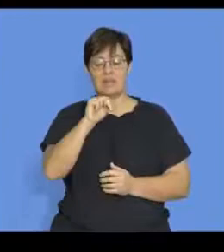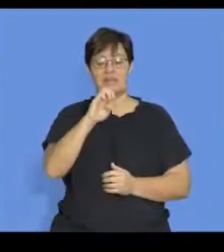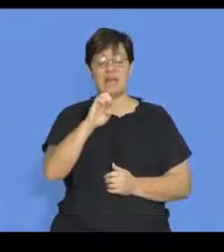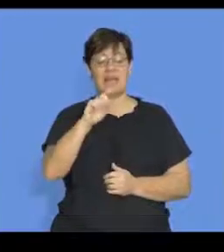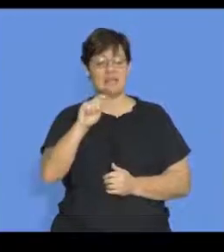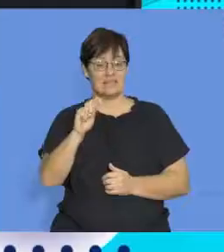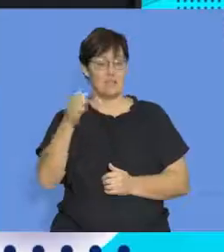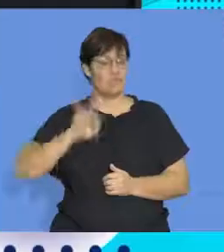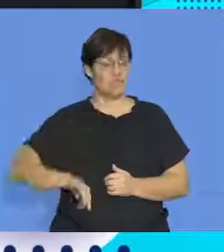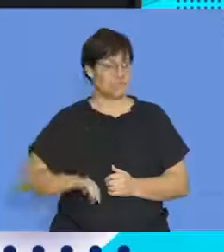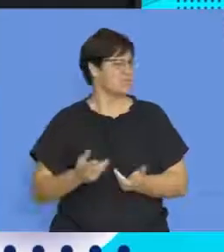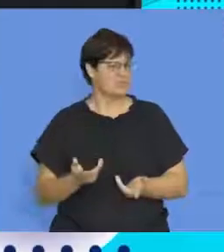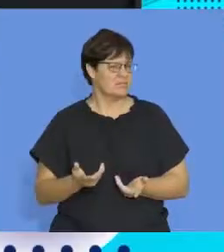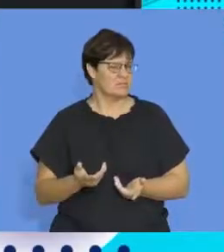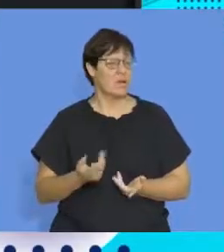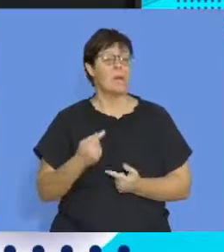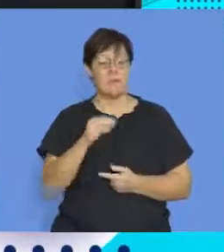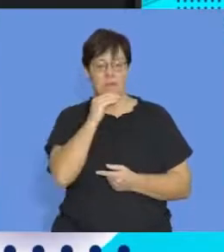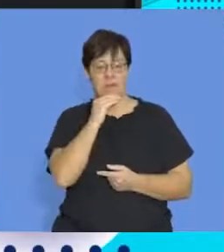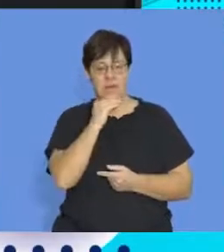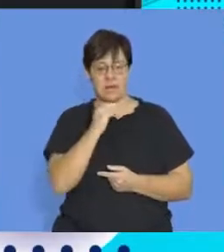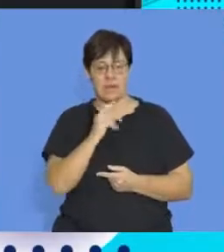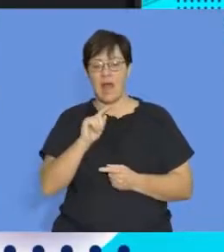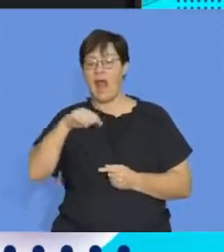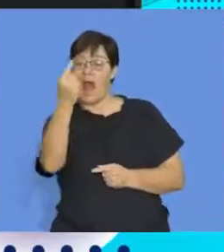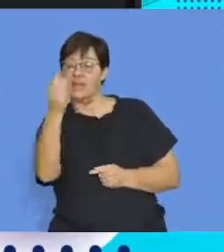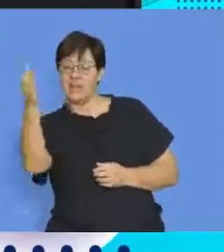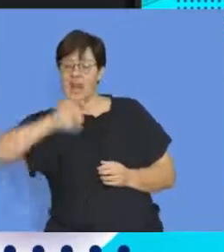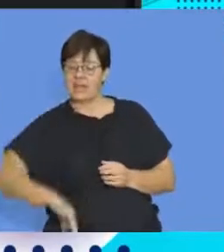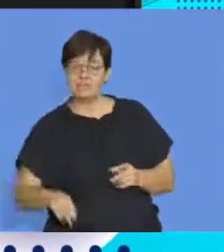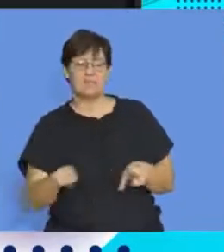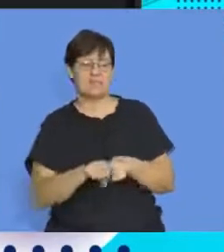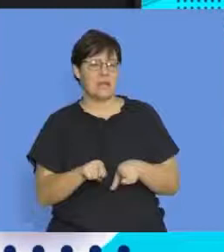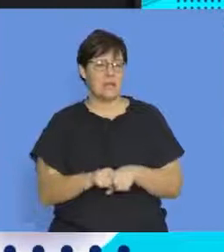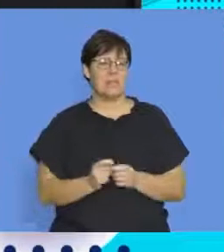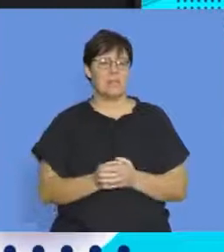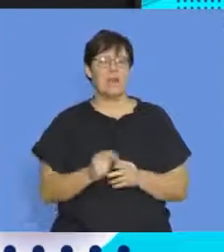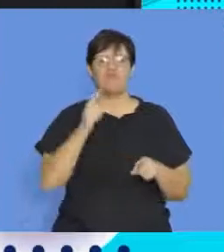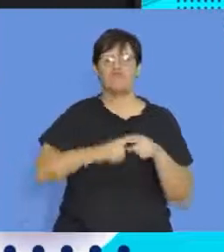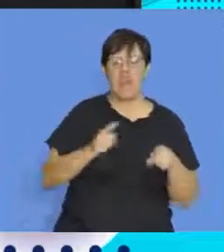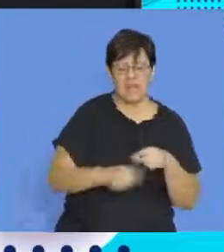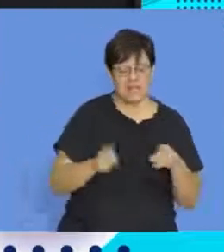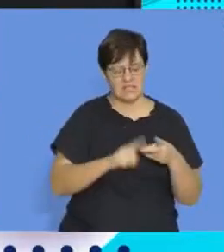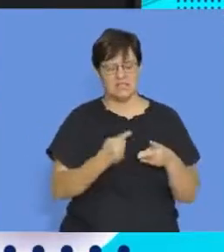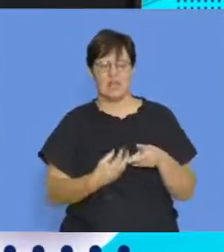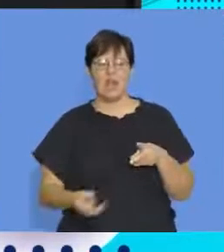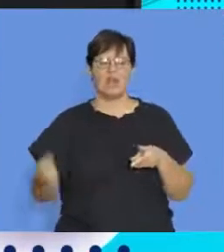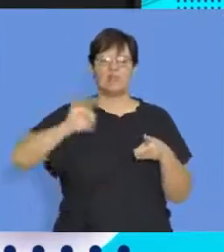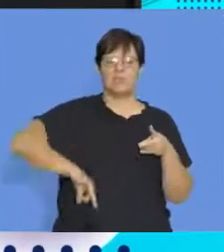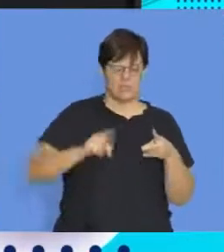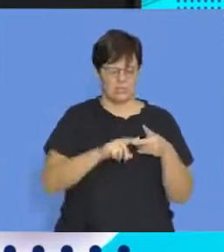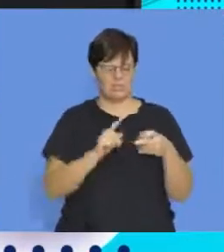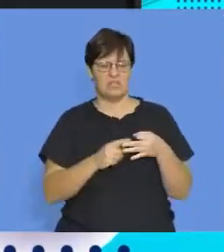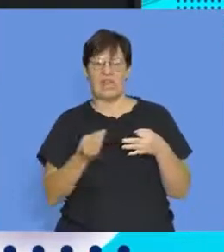profit, remember, this is where I'm now taking other income, such as rent income, commission